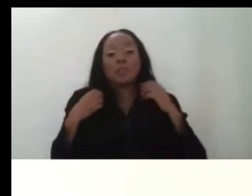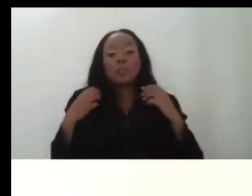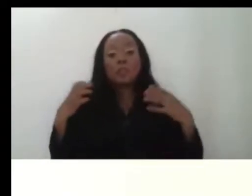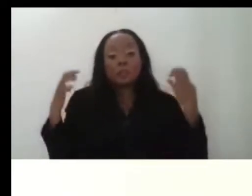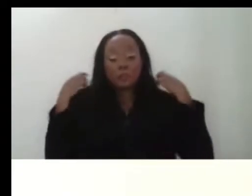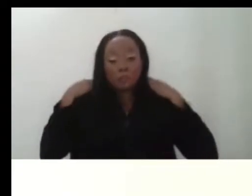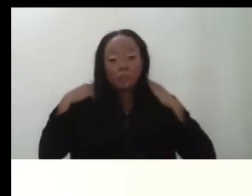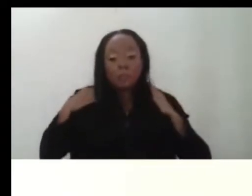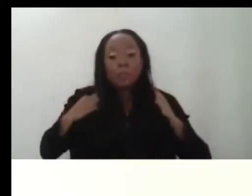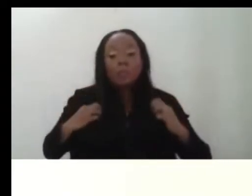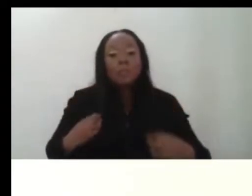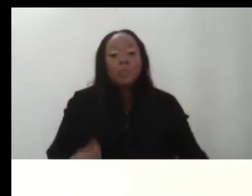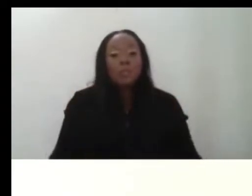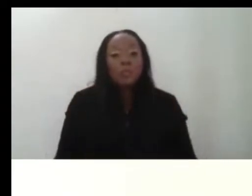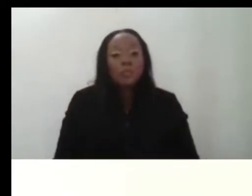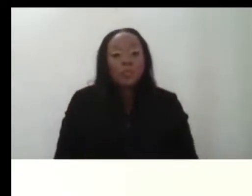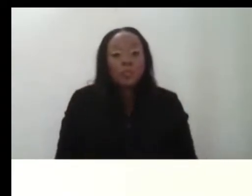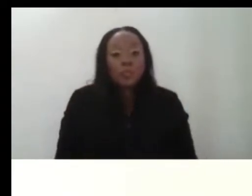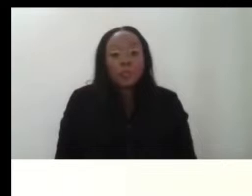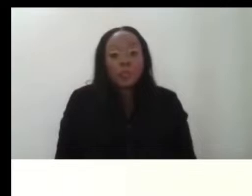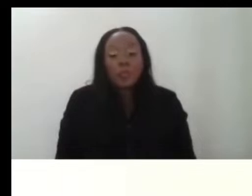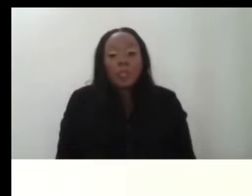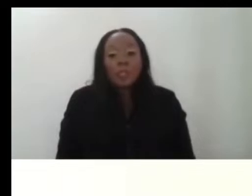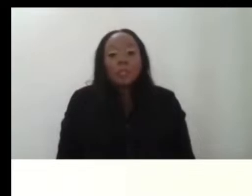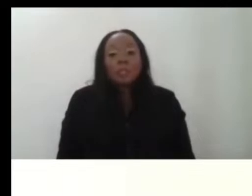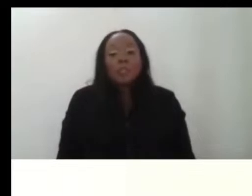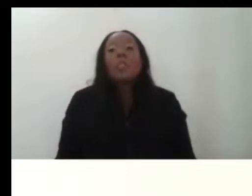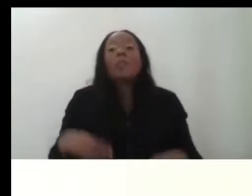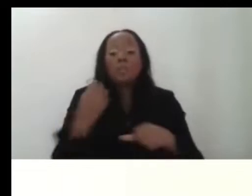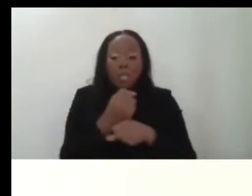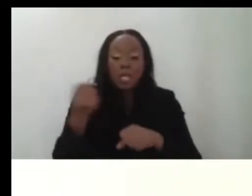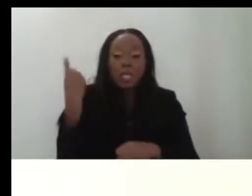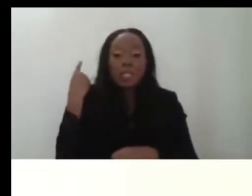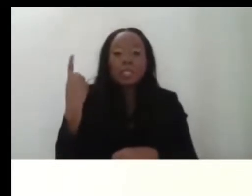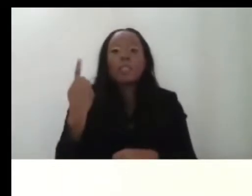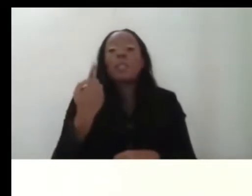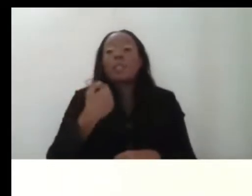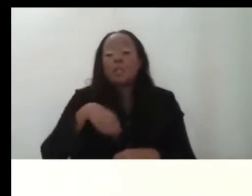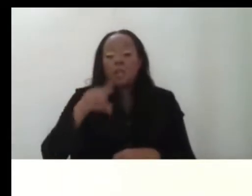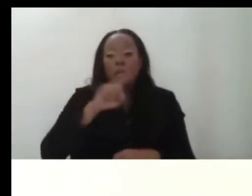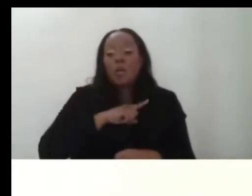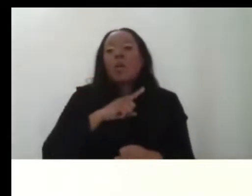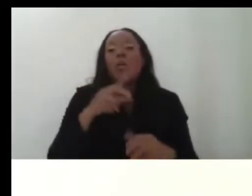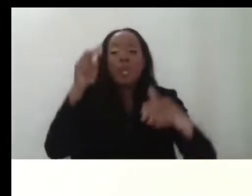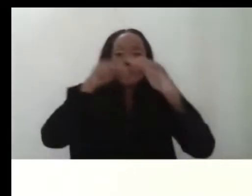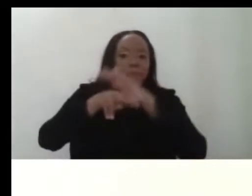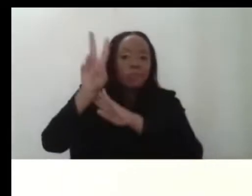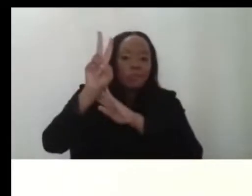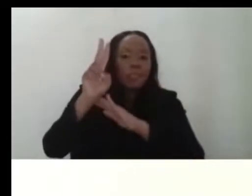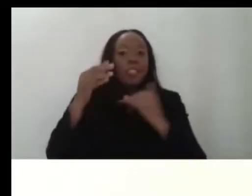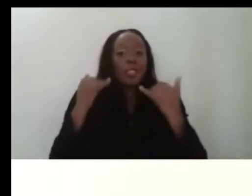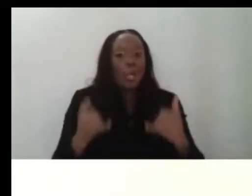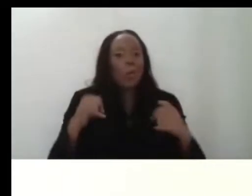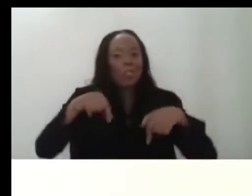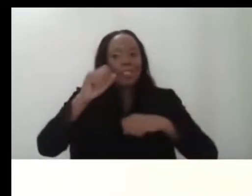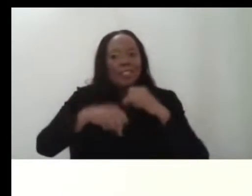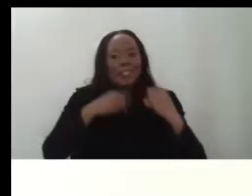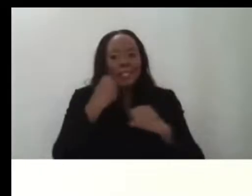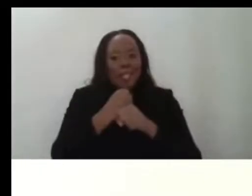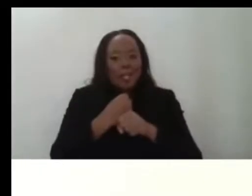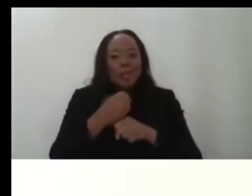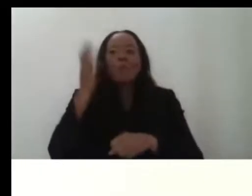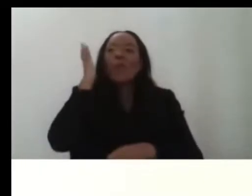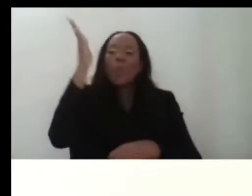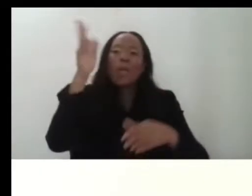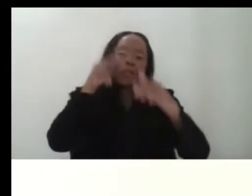So understanding our first crack at it in 2024, we're having another crack at it in 2025 in terms of the prediction within this